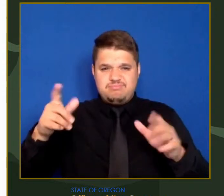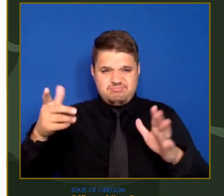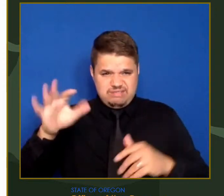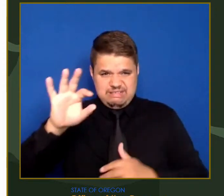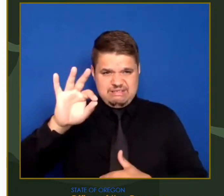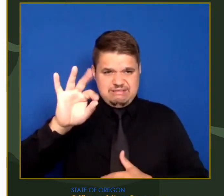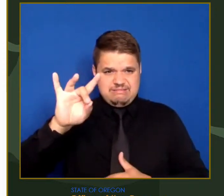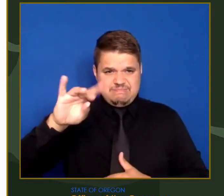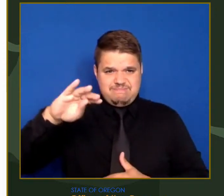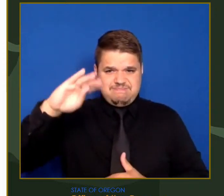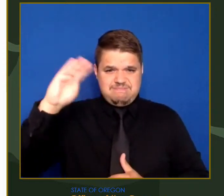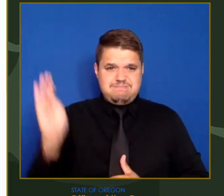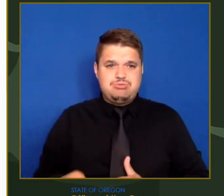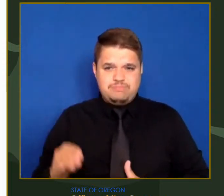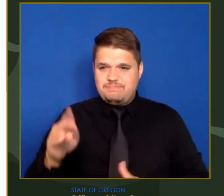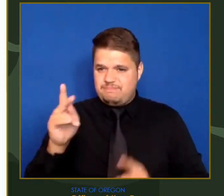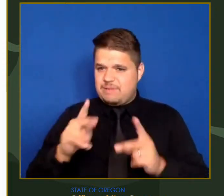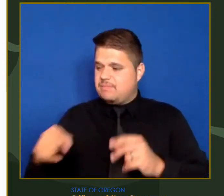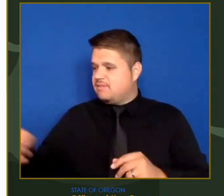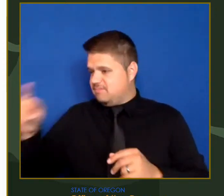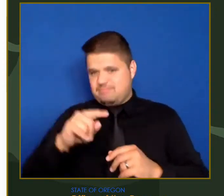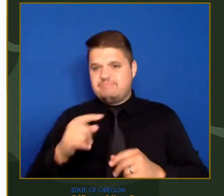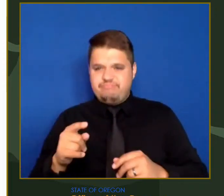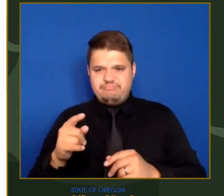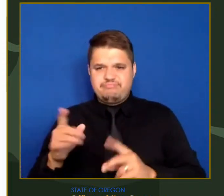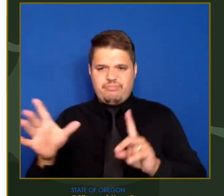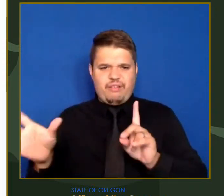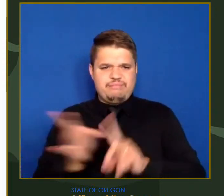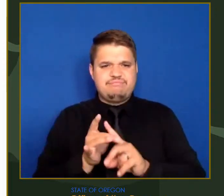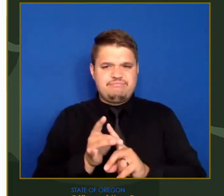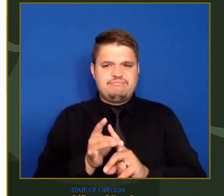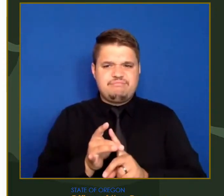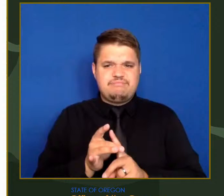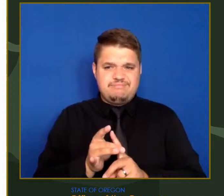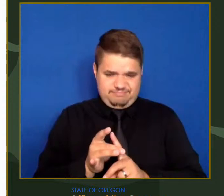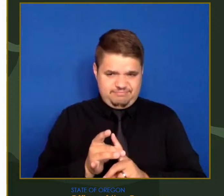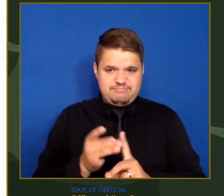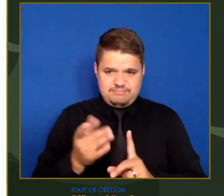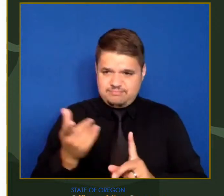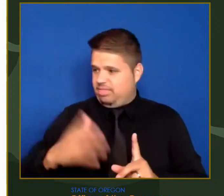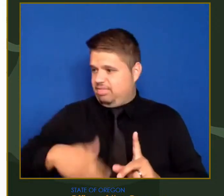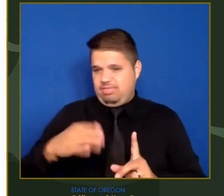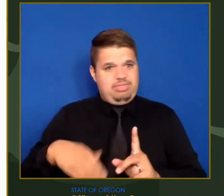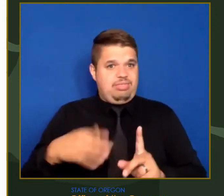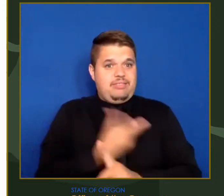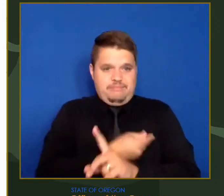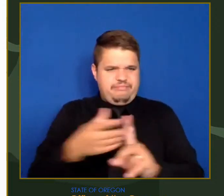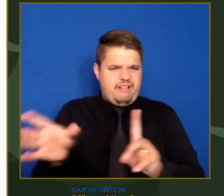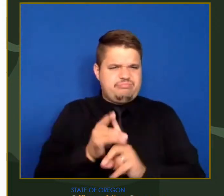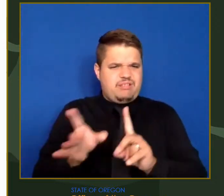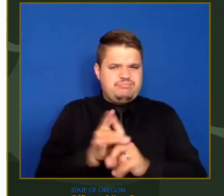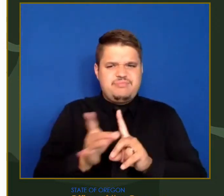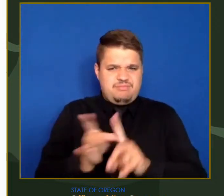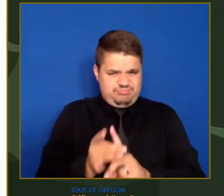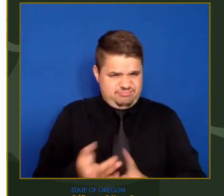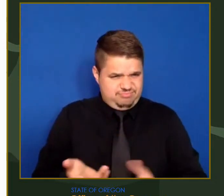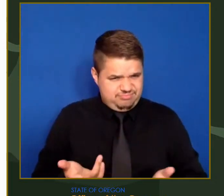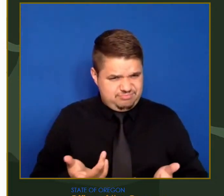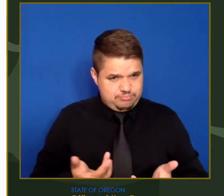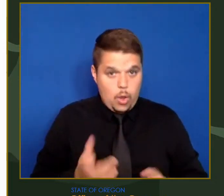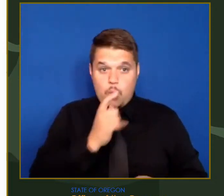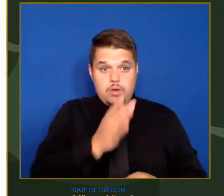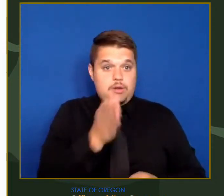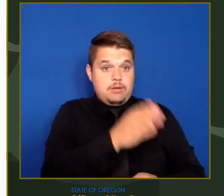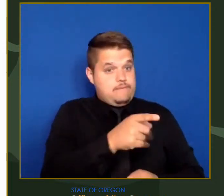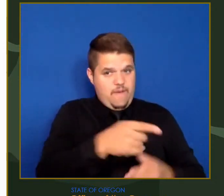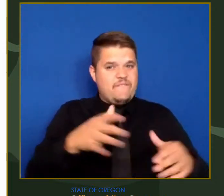cases were in people who were either not vaccinated or not yet fully vaccinated. An astonishing 94%